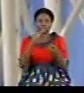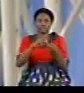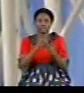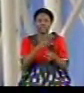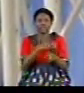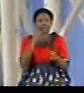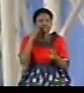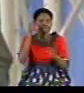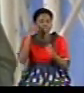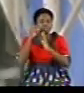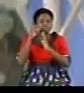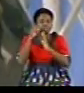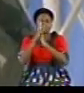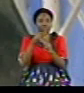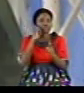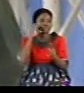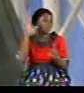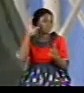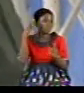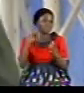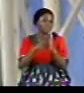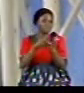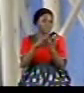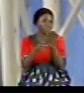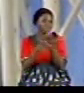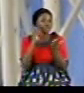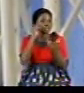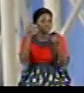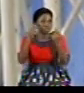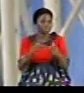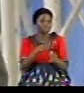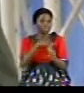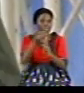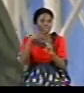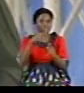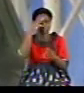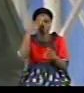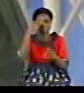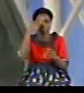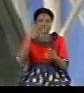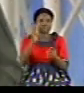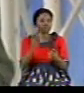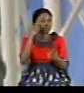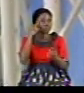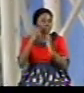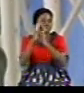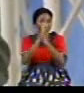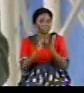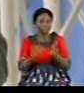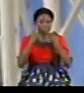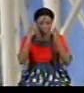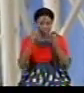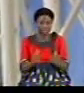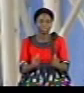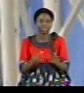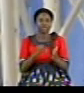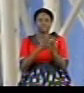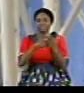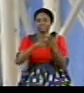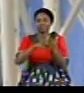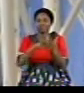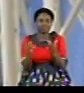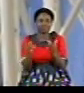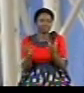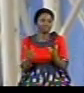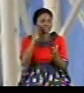of this crusade, she came, and when the man of God was praying, suddenly the thing disappeared. She felt that